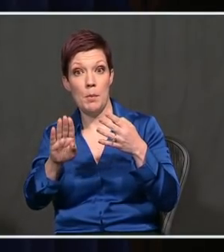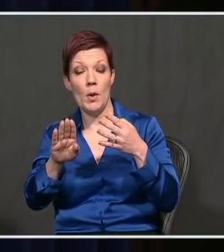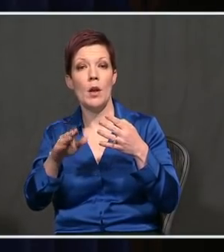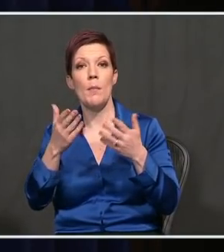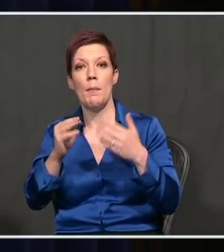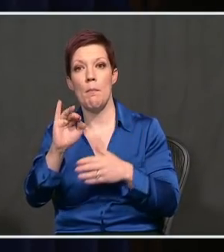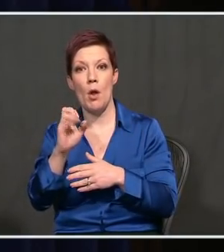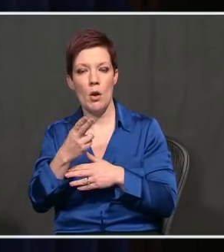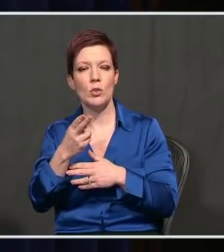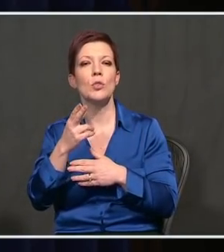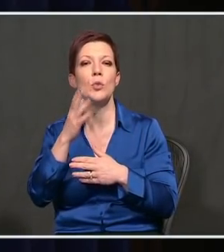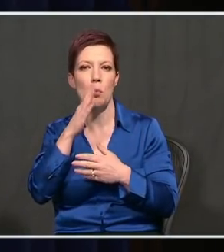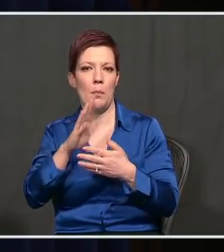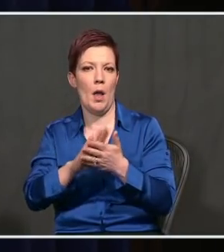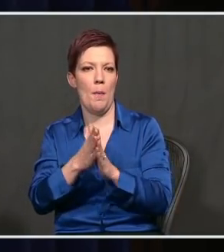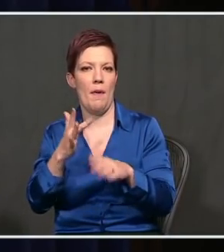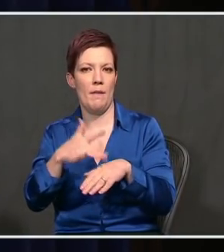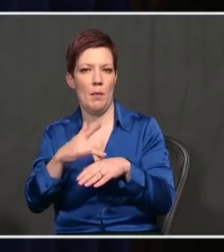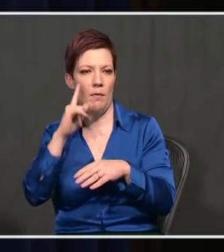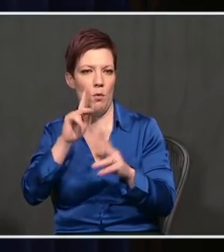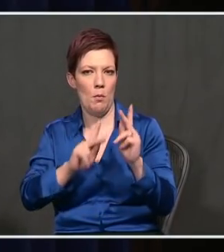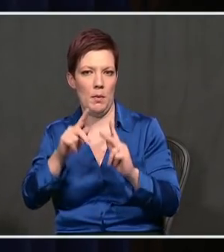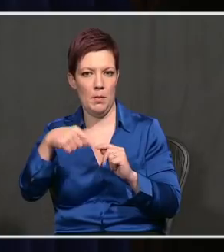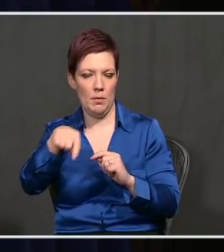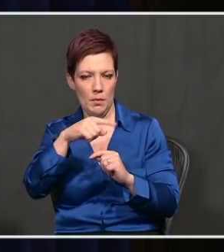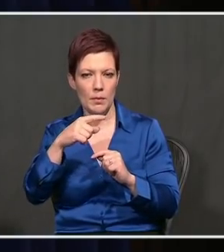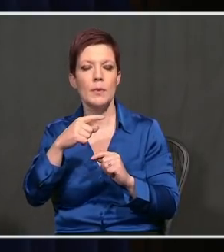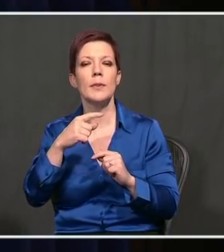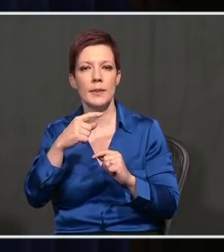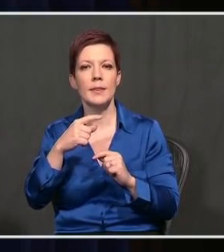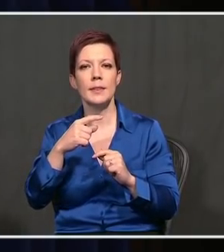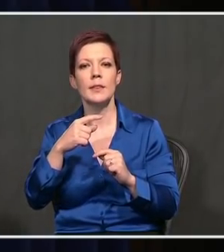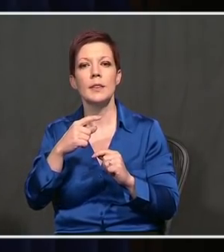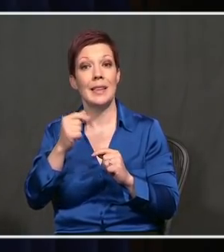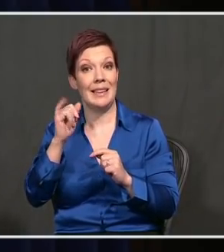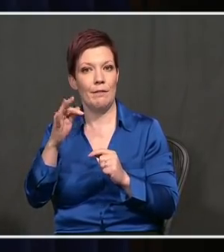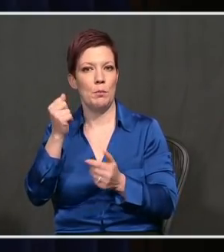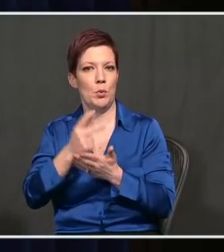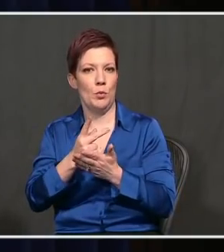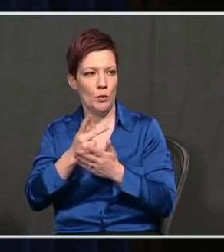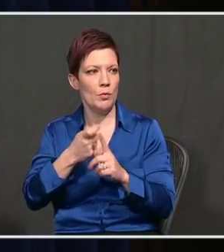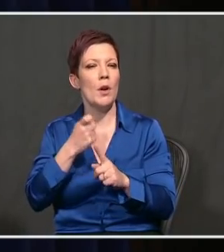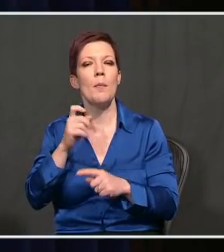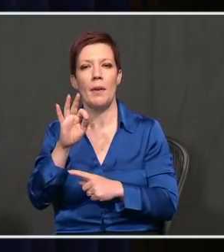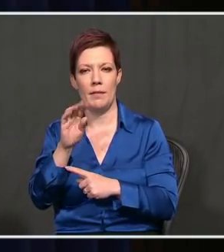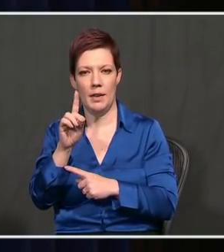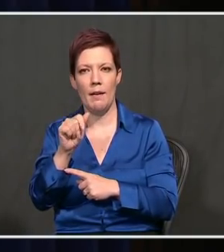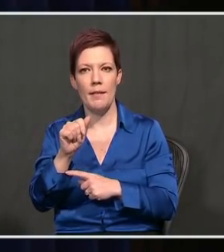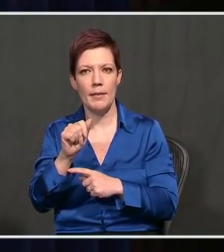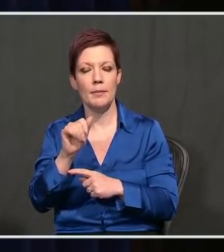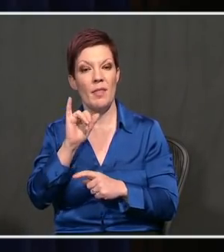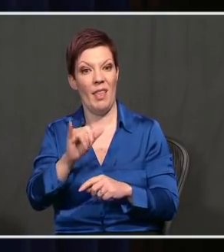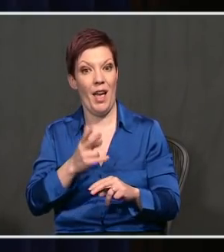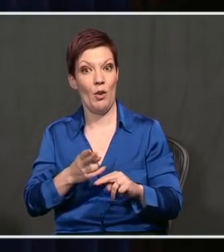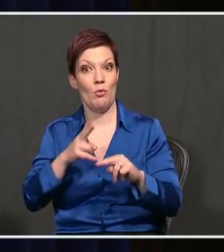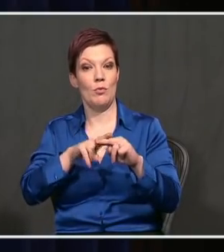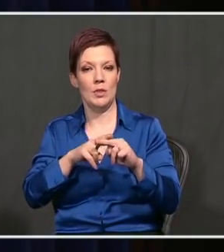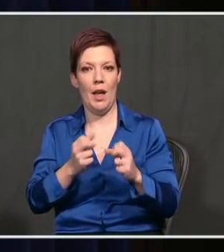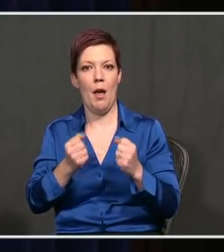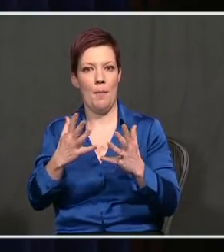if approved by the FDA to further increase the number of vaccine doses we have to immunize the